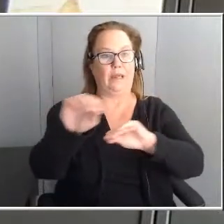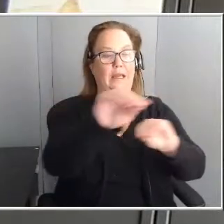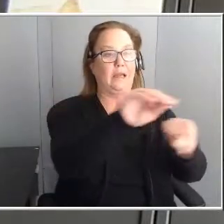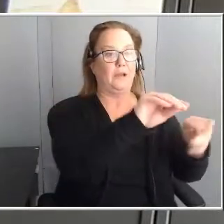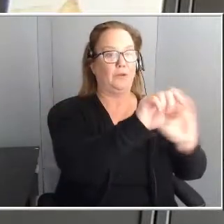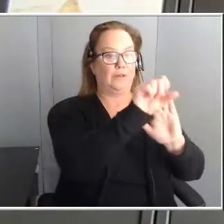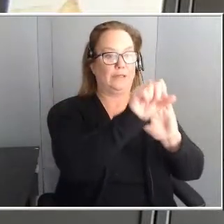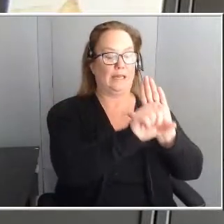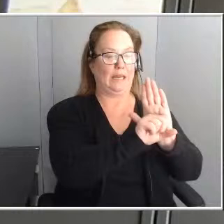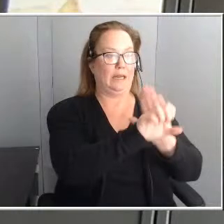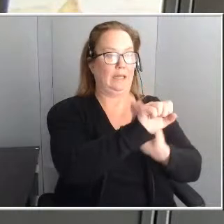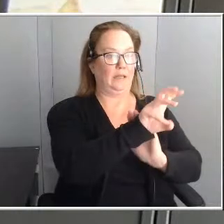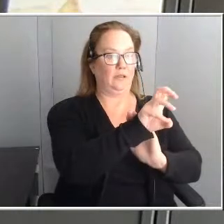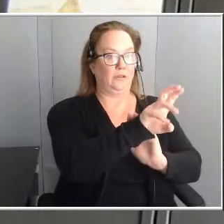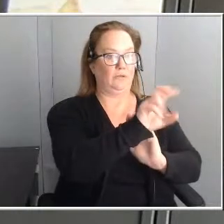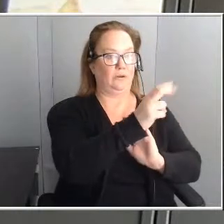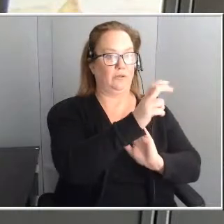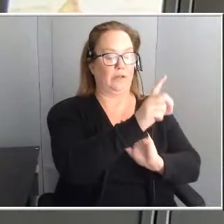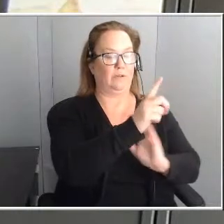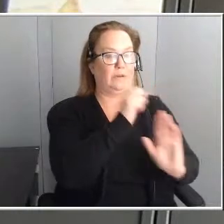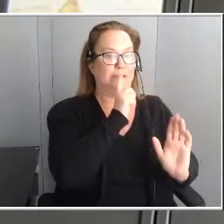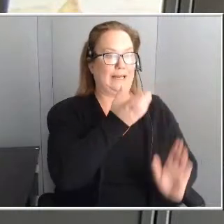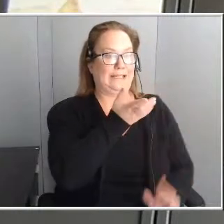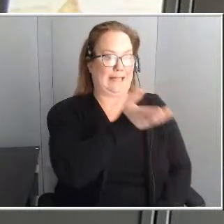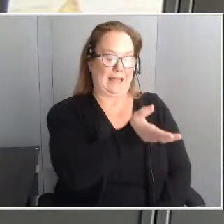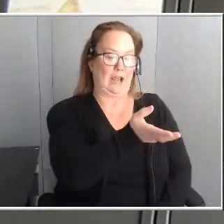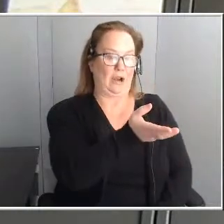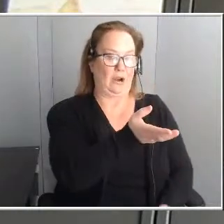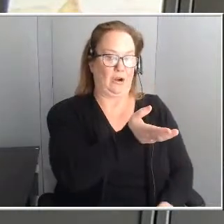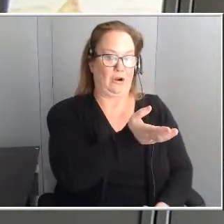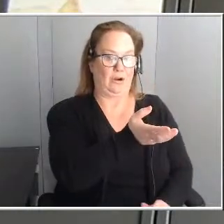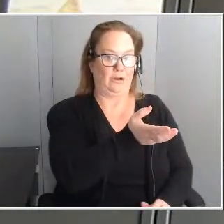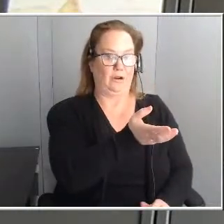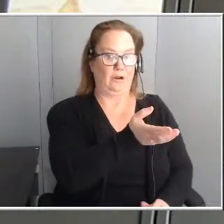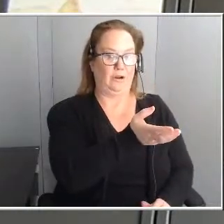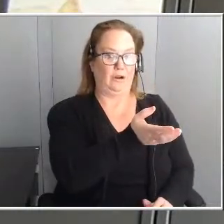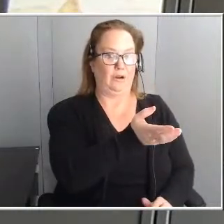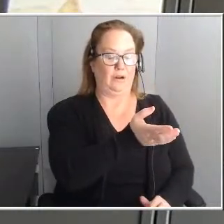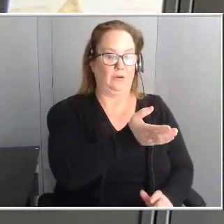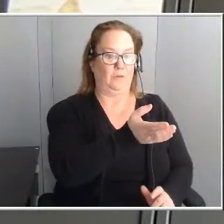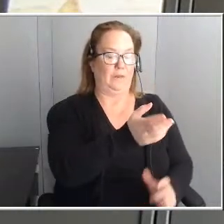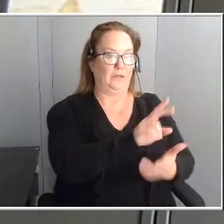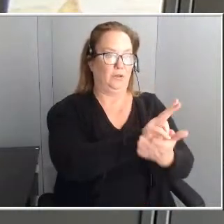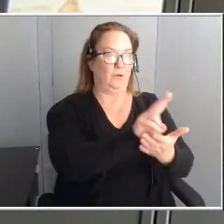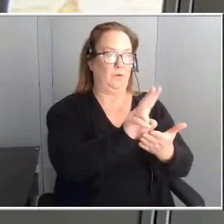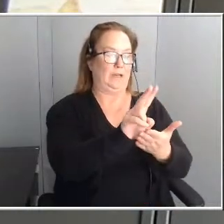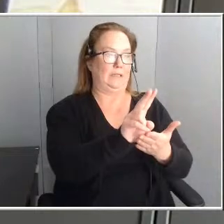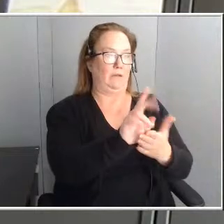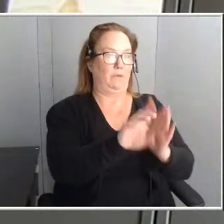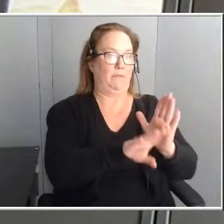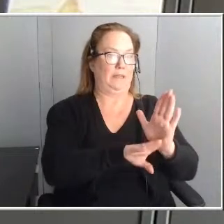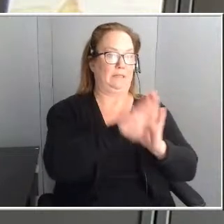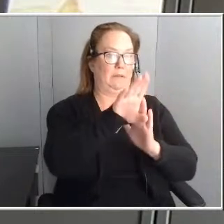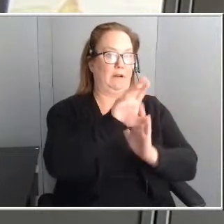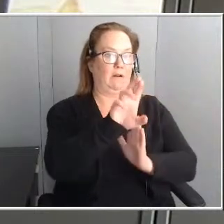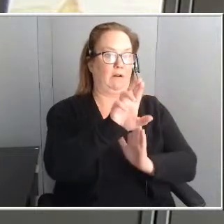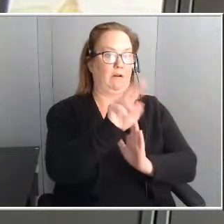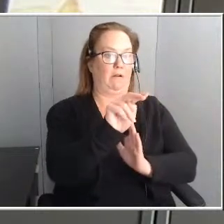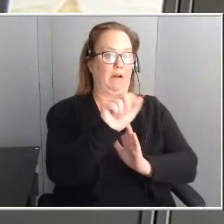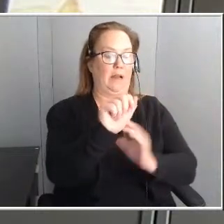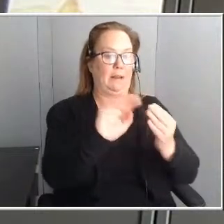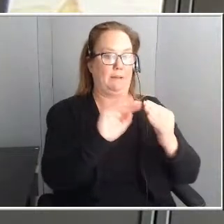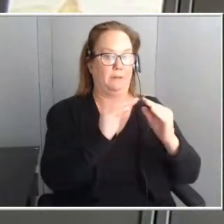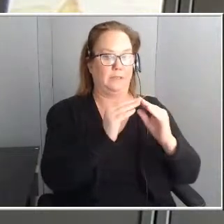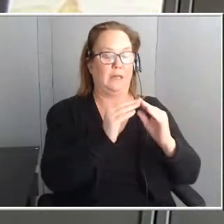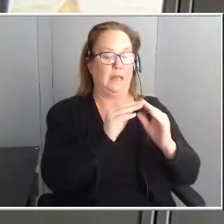it appeared in a sewer shed, we could see, okay, it's there. Wow. And we could just set the egg timer. Within 2 weeks, there would be a huge spike in the RNA numbers and the number